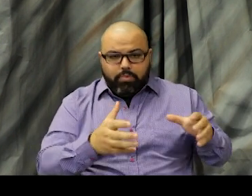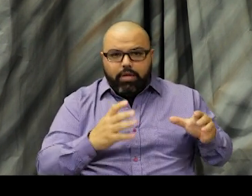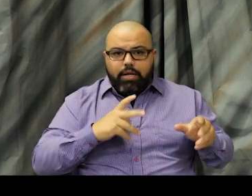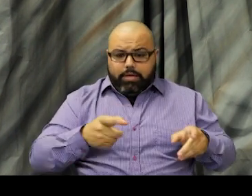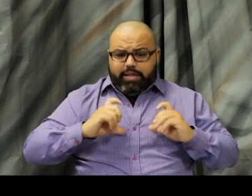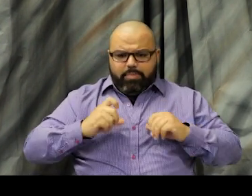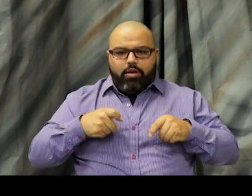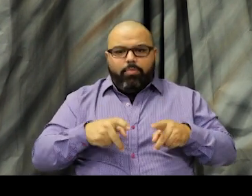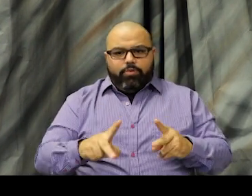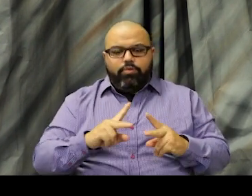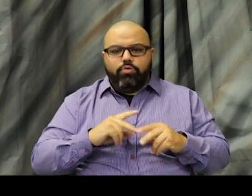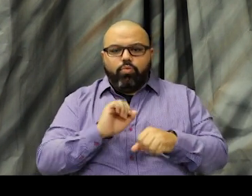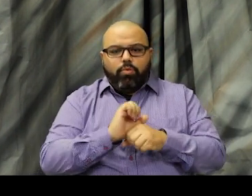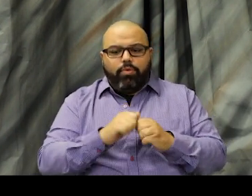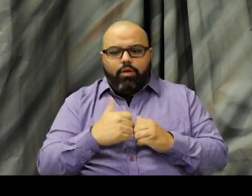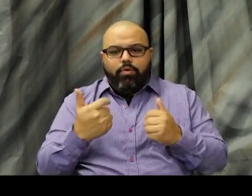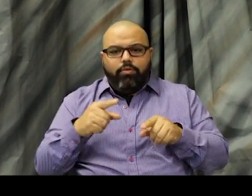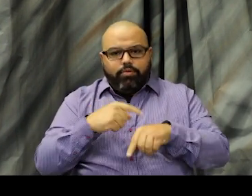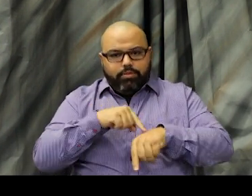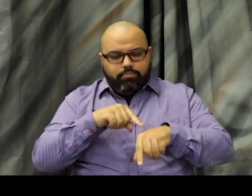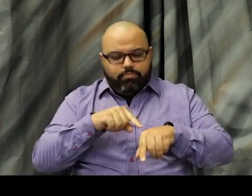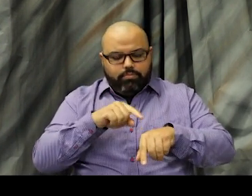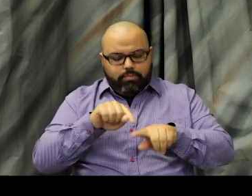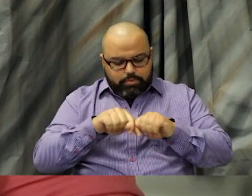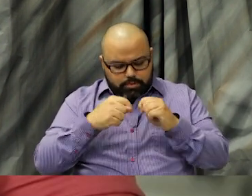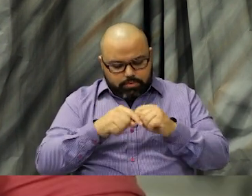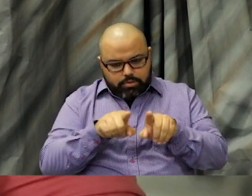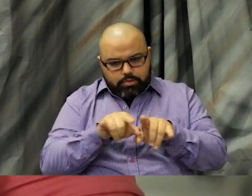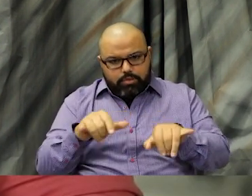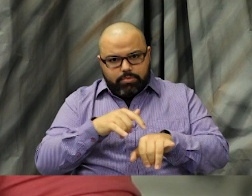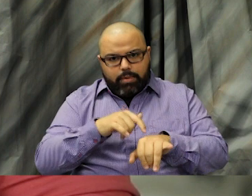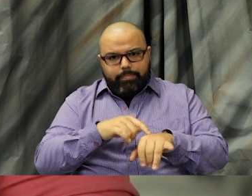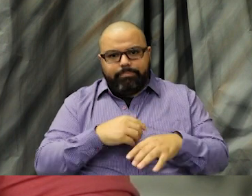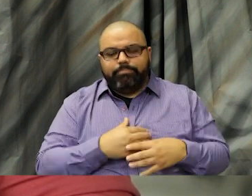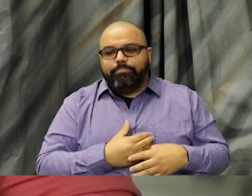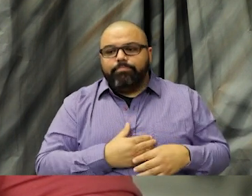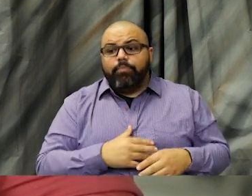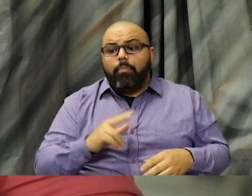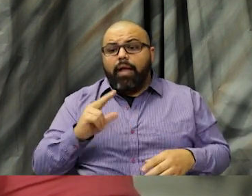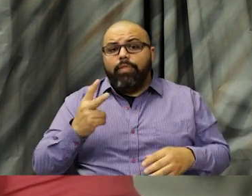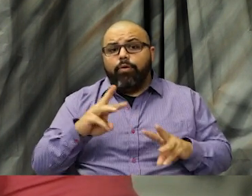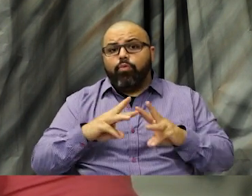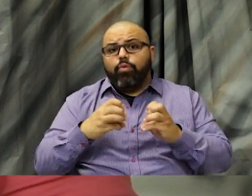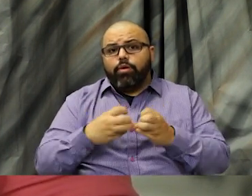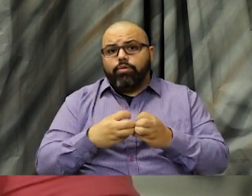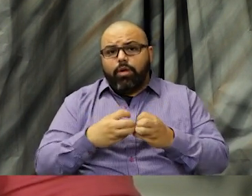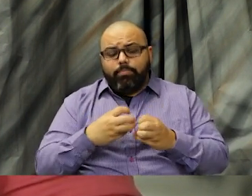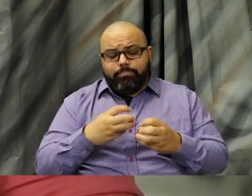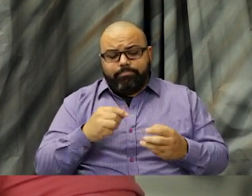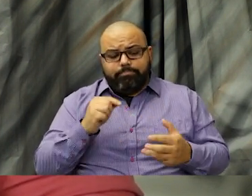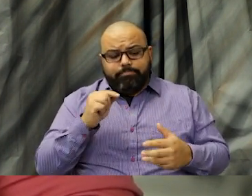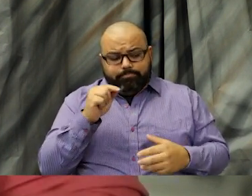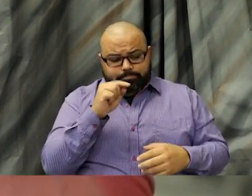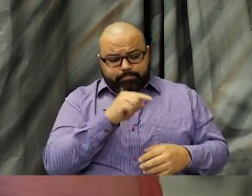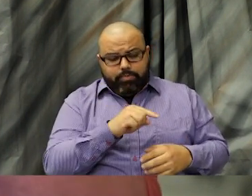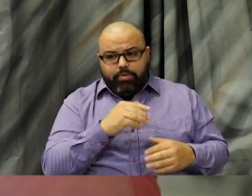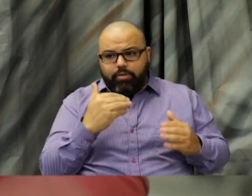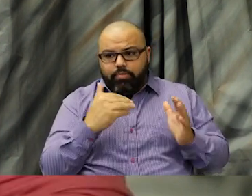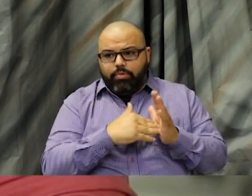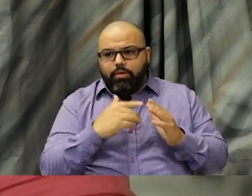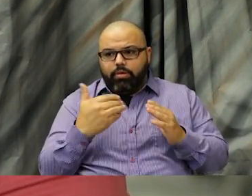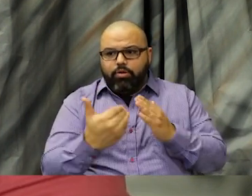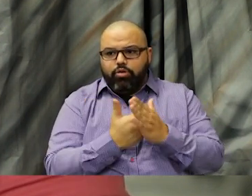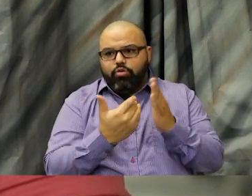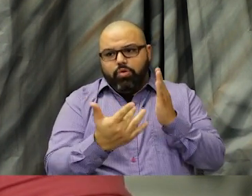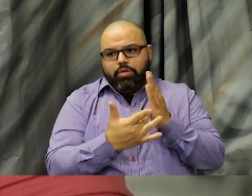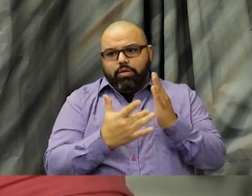me an opportunity to work with another team at the same time. My third workshop, as part of the independent practice, what we again call in